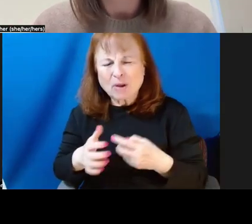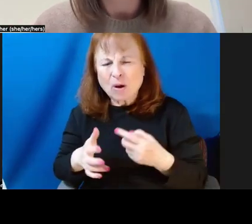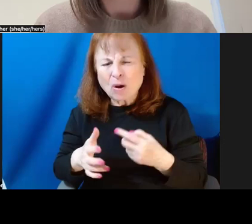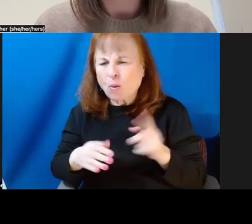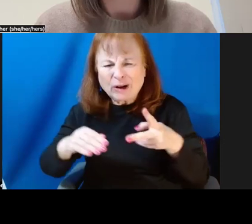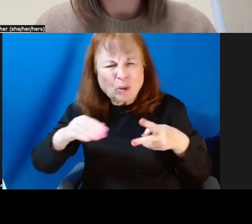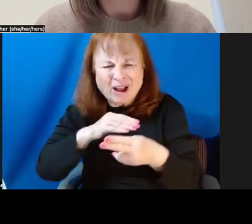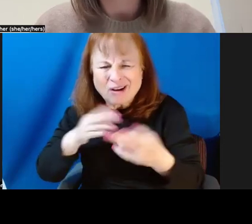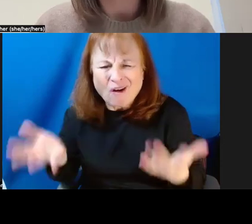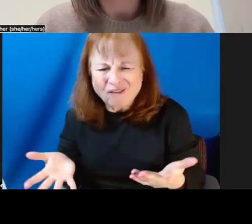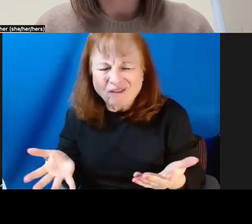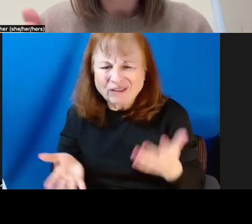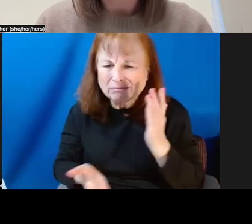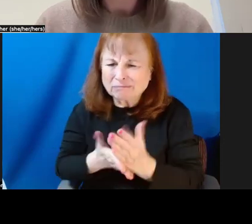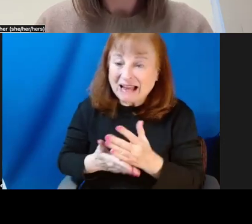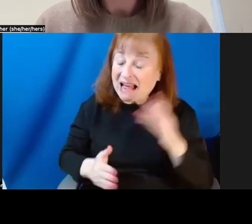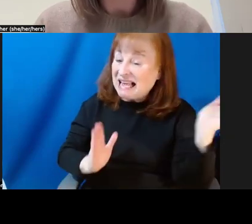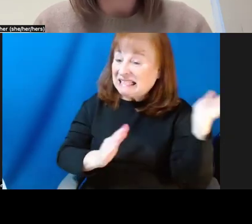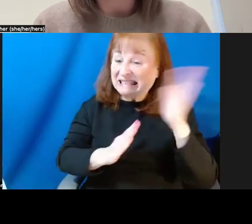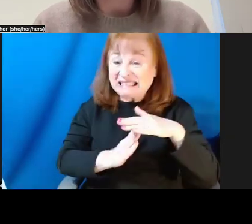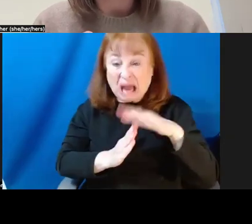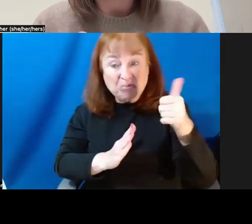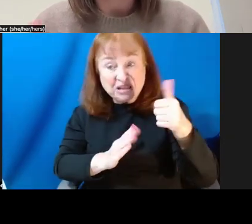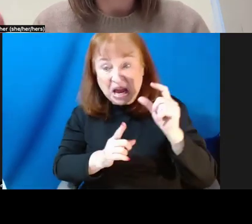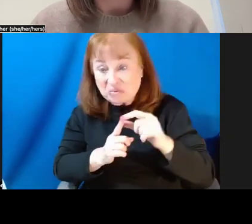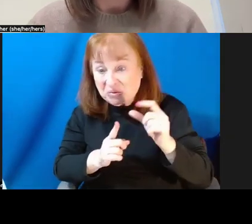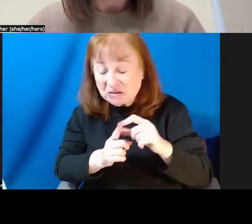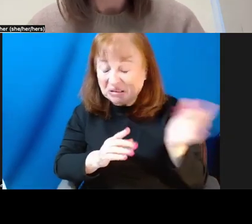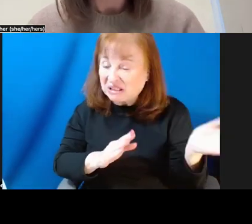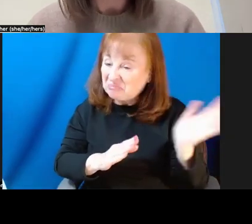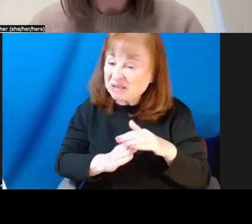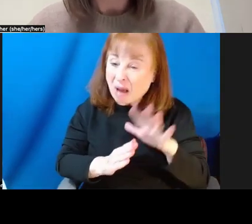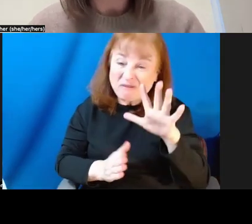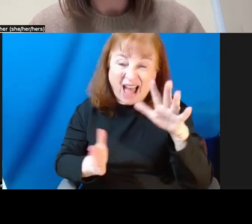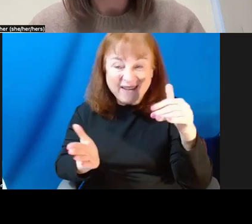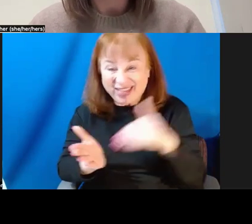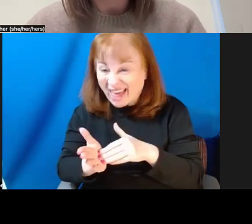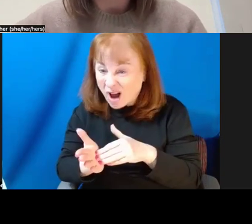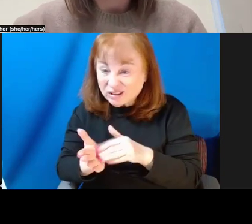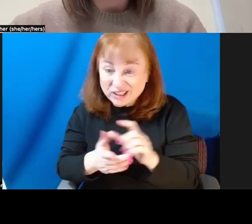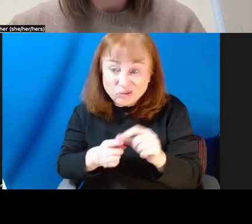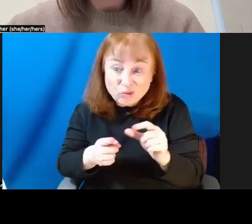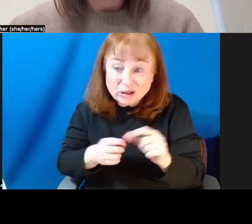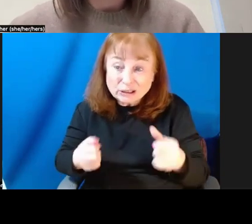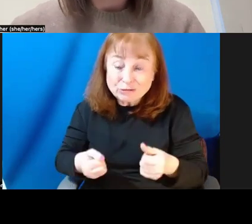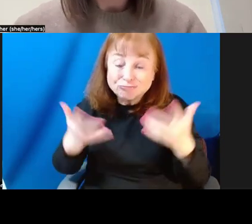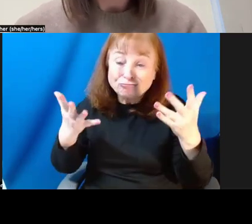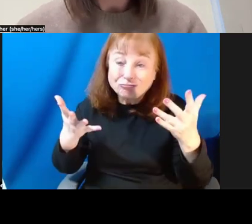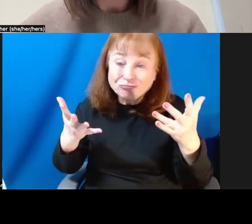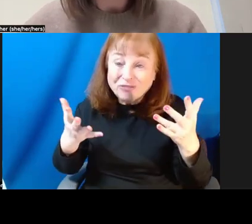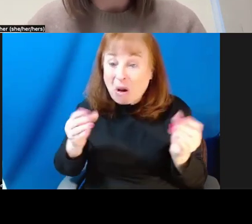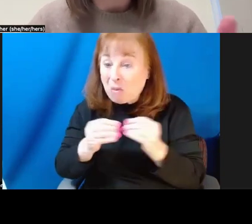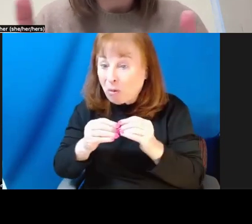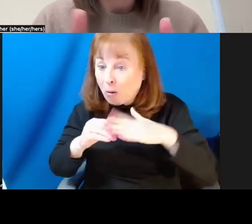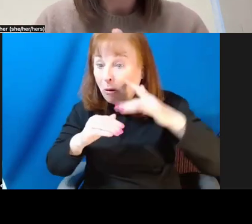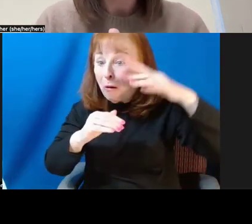do you use? Do you take the top 10 words? Do you take the top 5,000 words? Do you go to more than